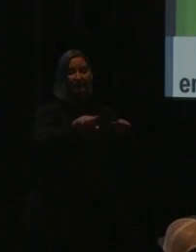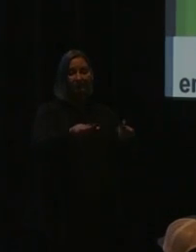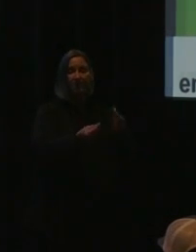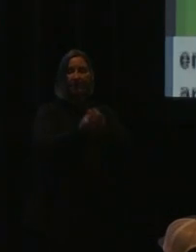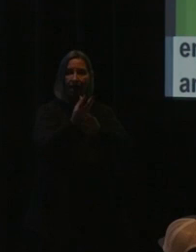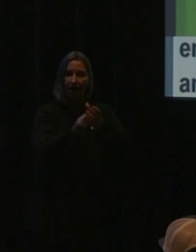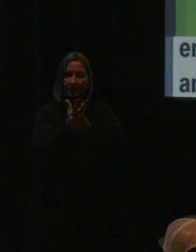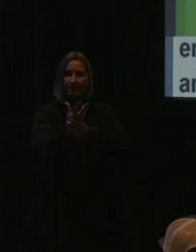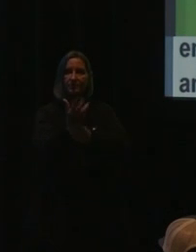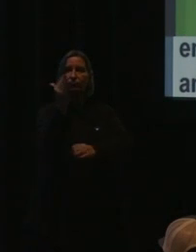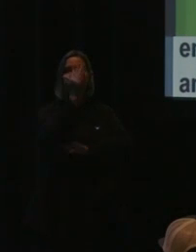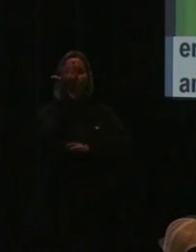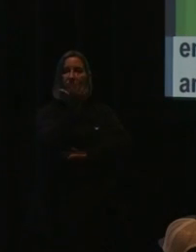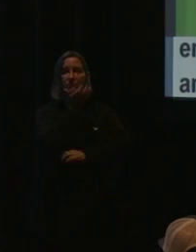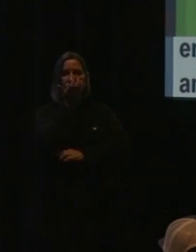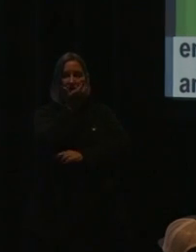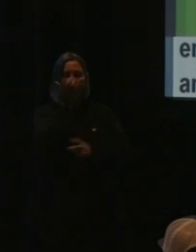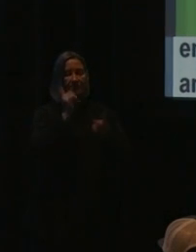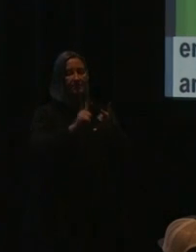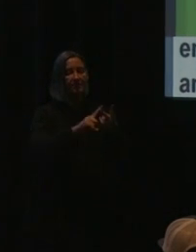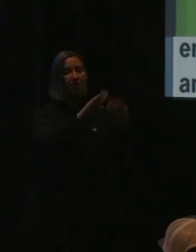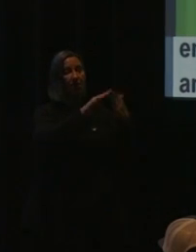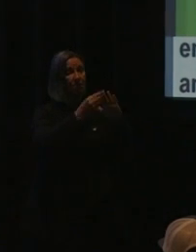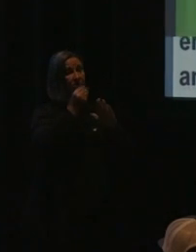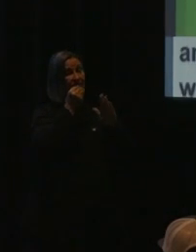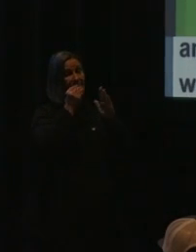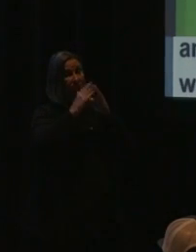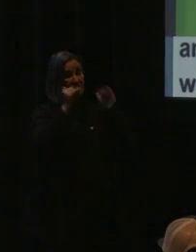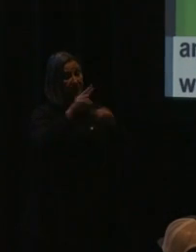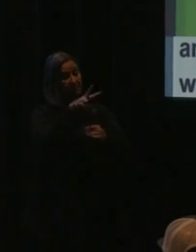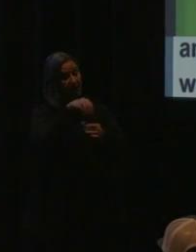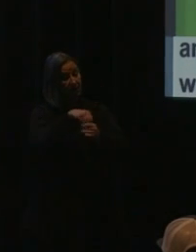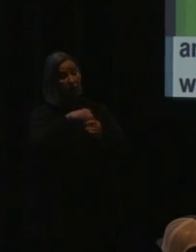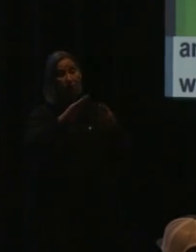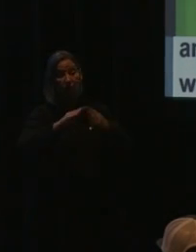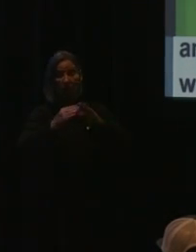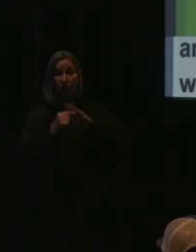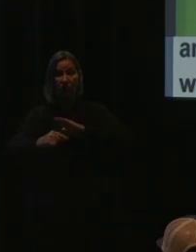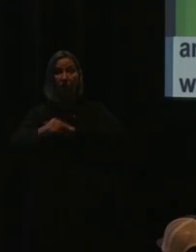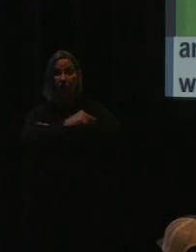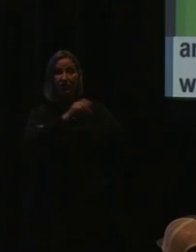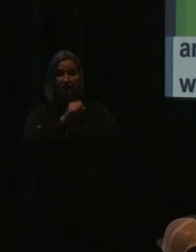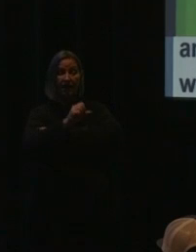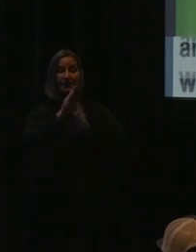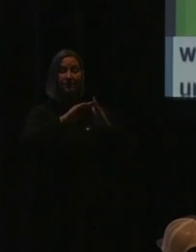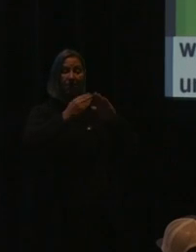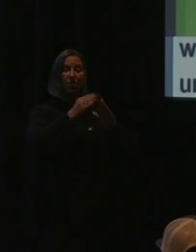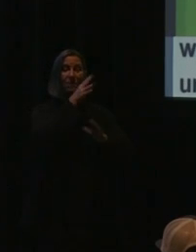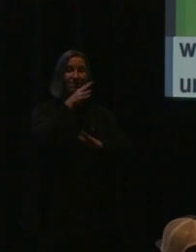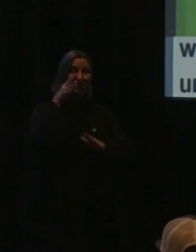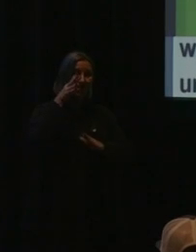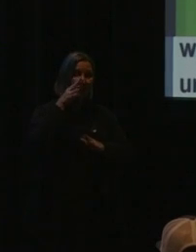landscapes, community food systems, which will include not only community gardens, but urban farm production,